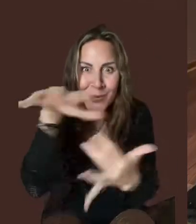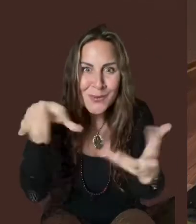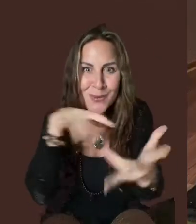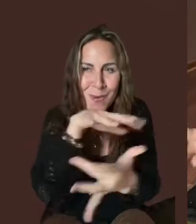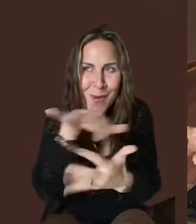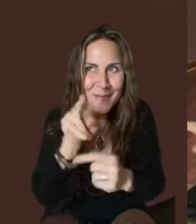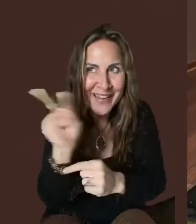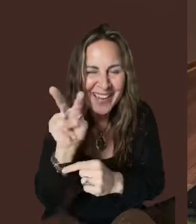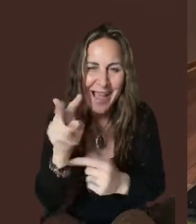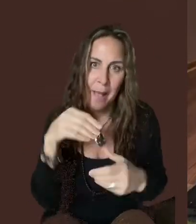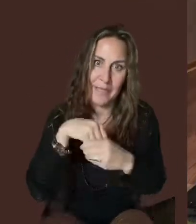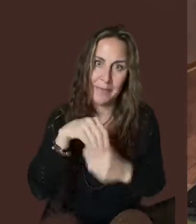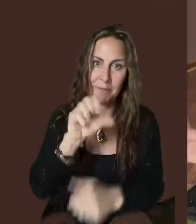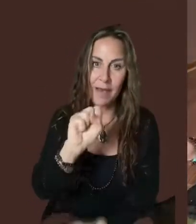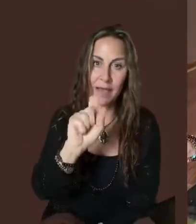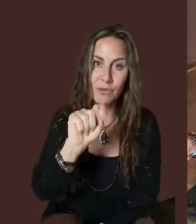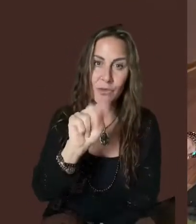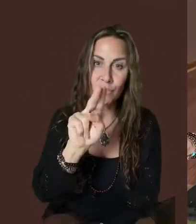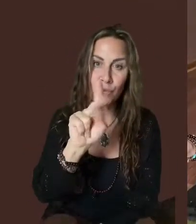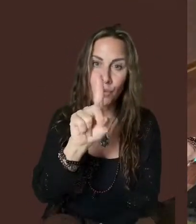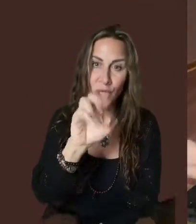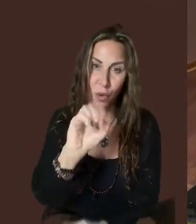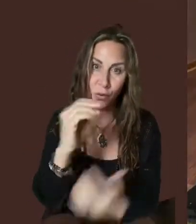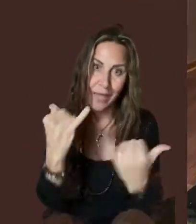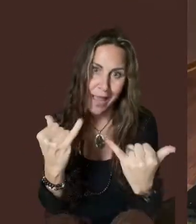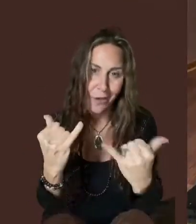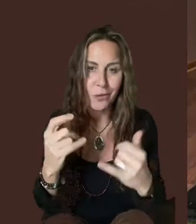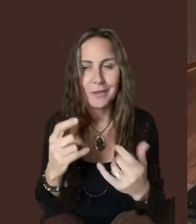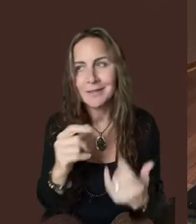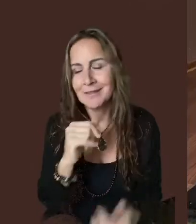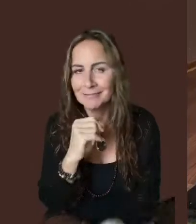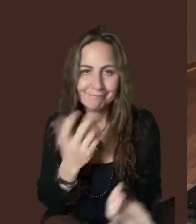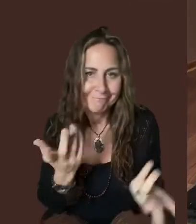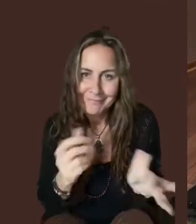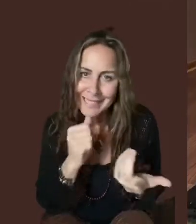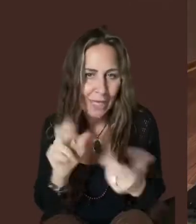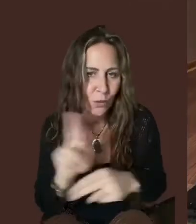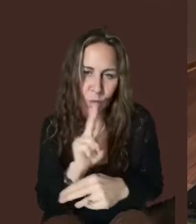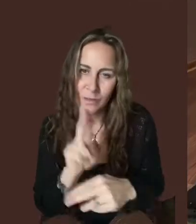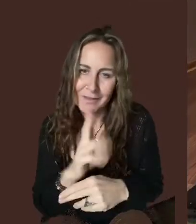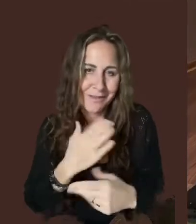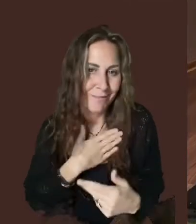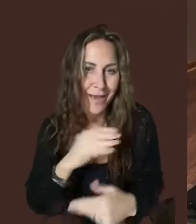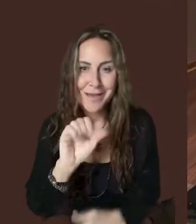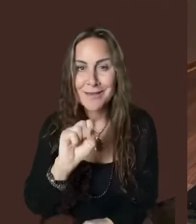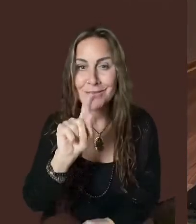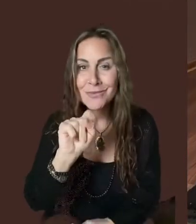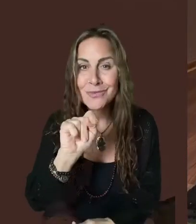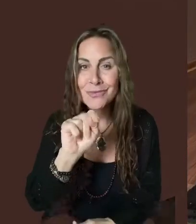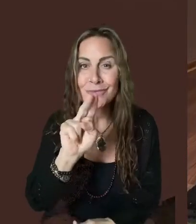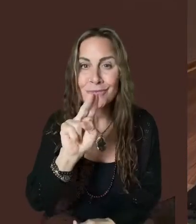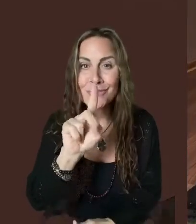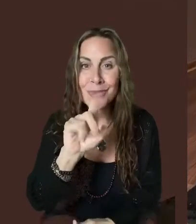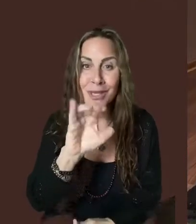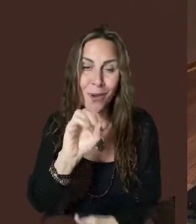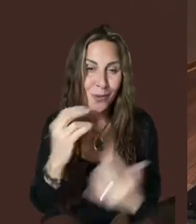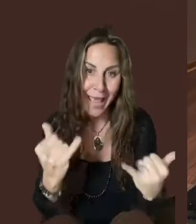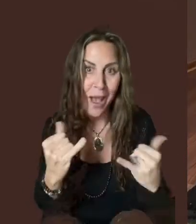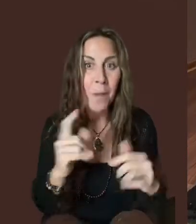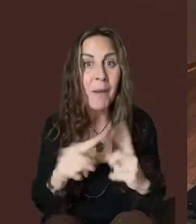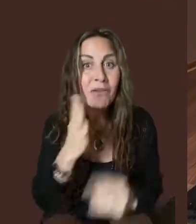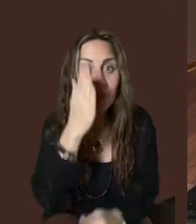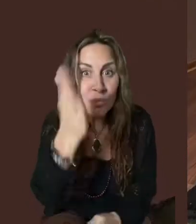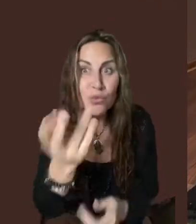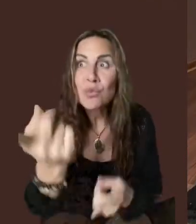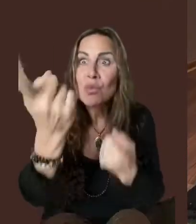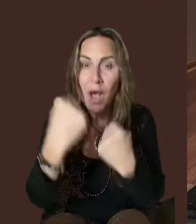studio window. So the studio obviously is not being used now, but it will again. We will meet in physical form. I will hug you,